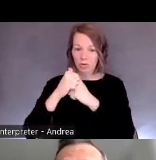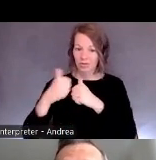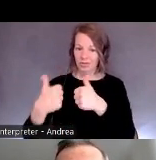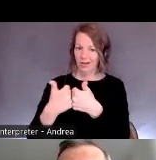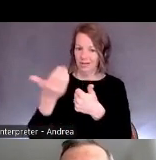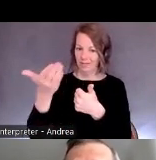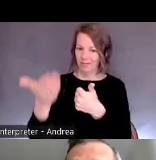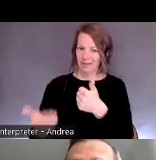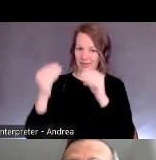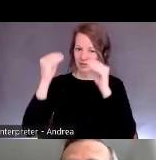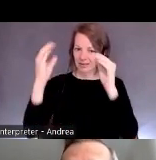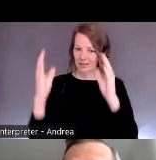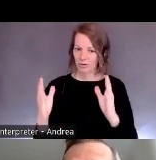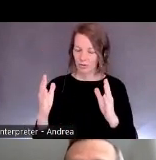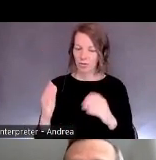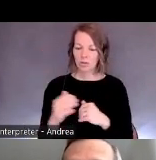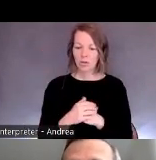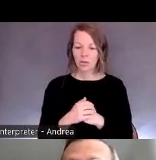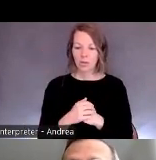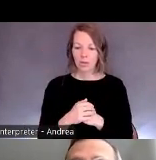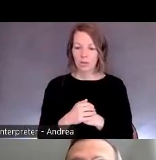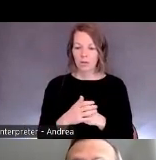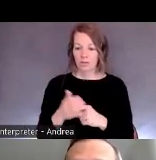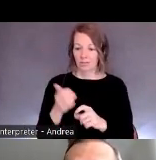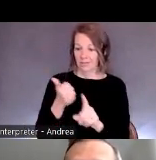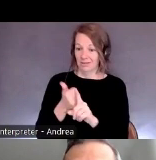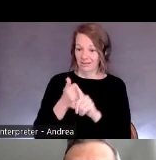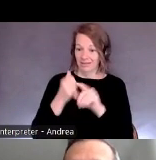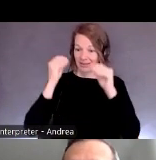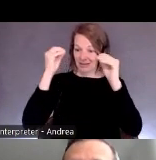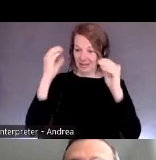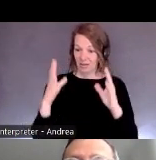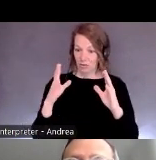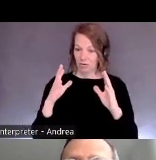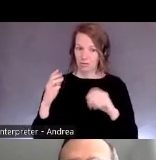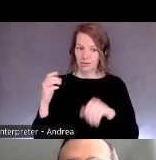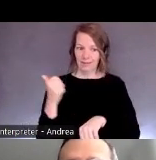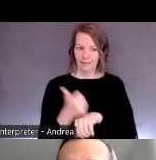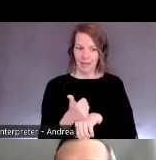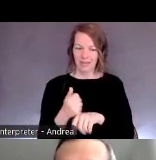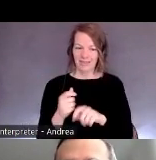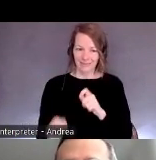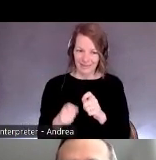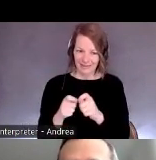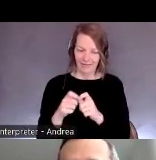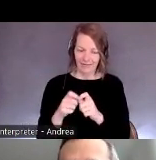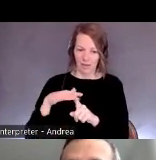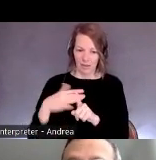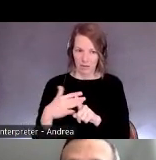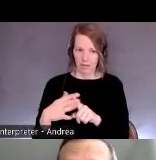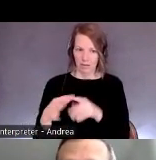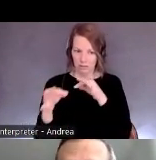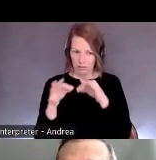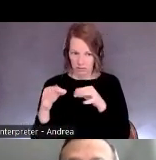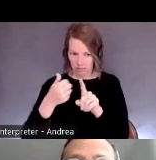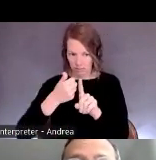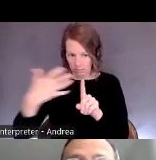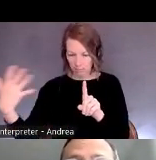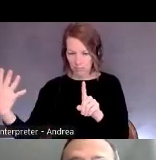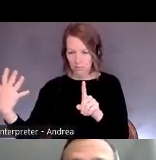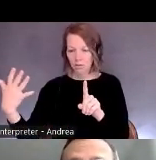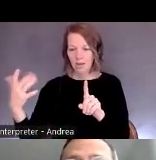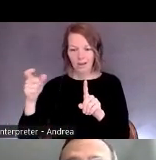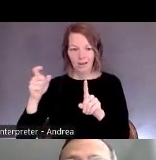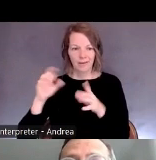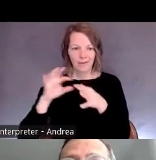So these ideas of the challenges of being a teacher take place in particular contexts in which it have